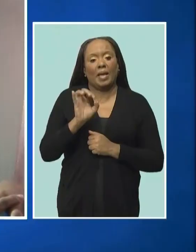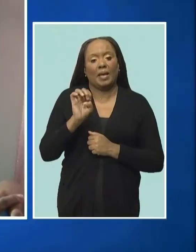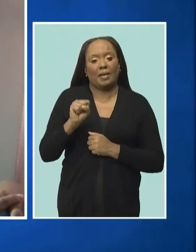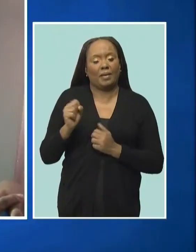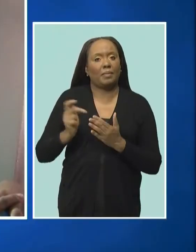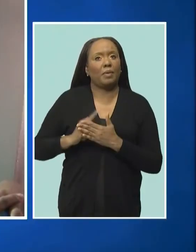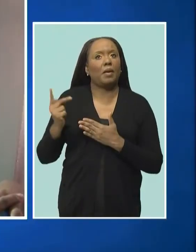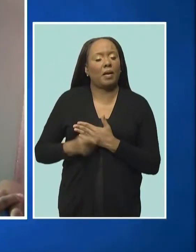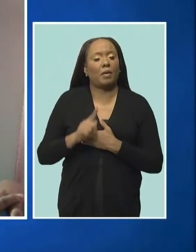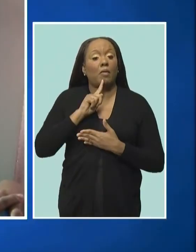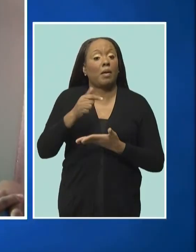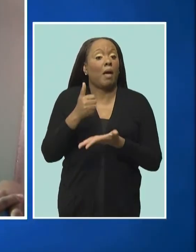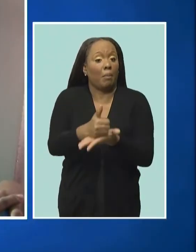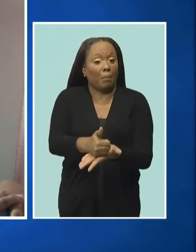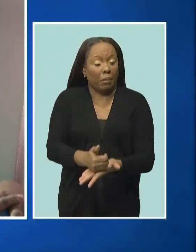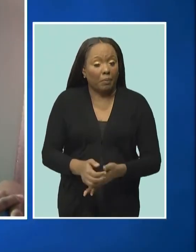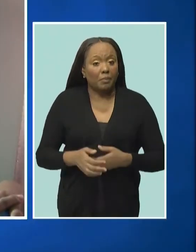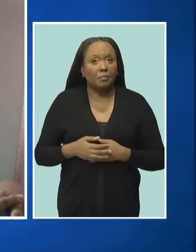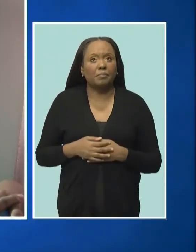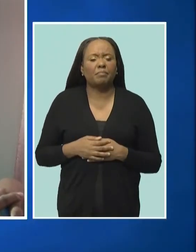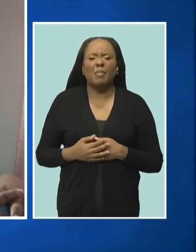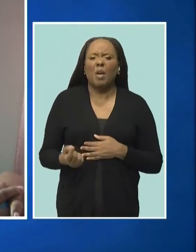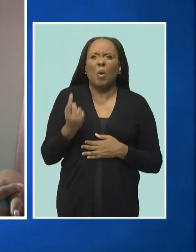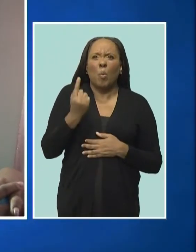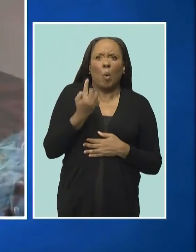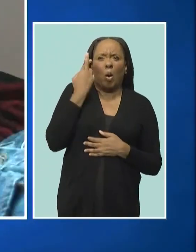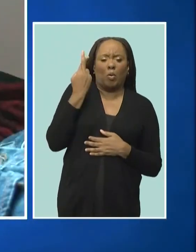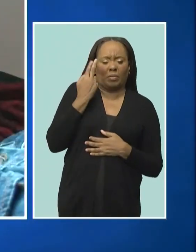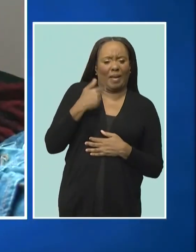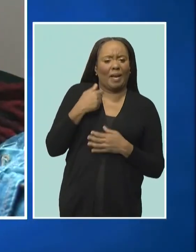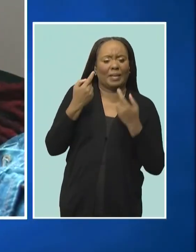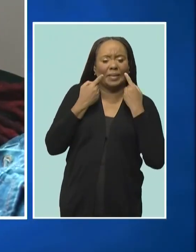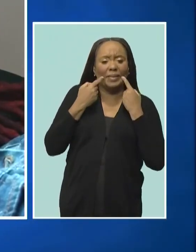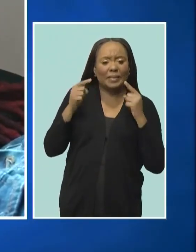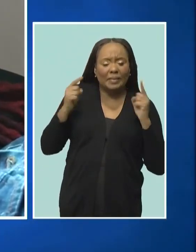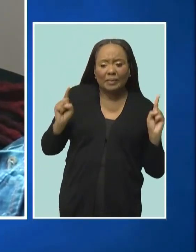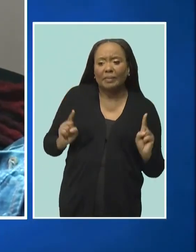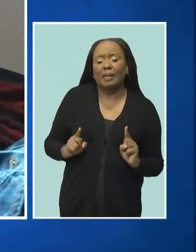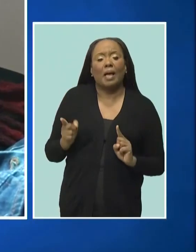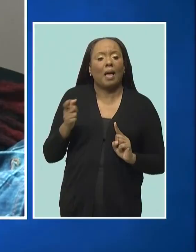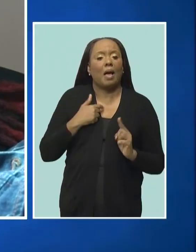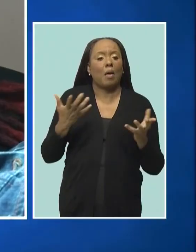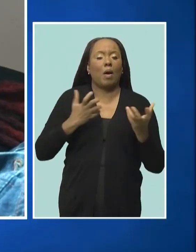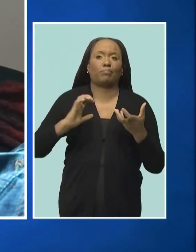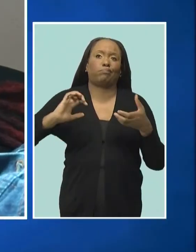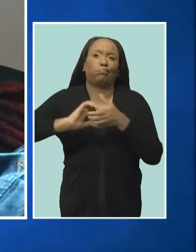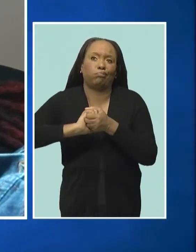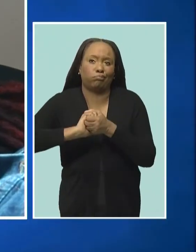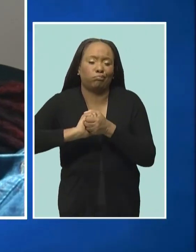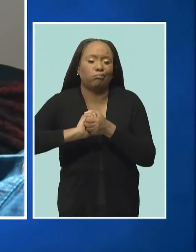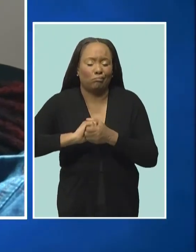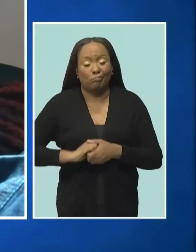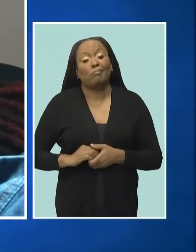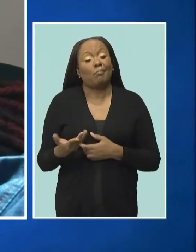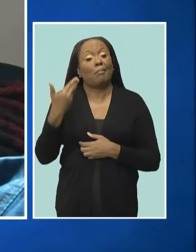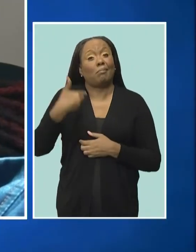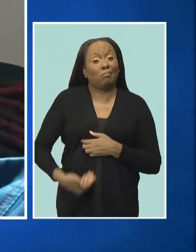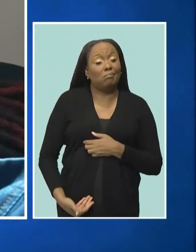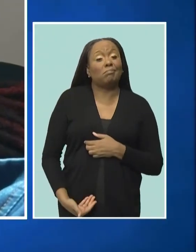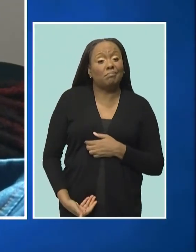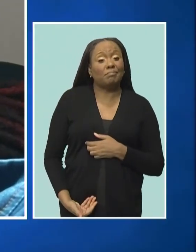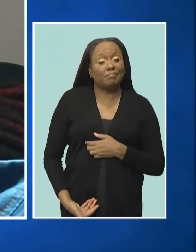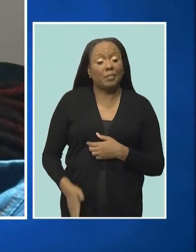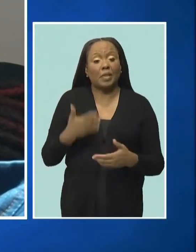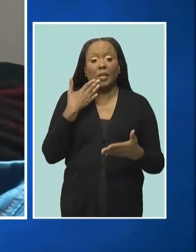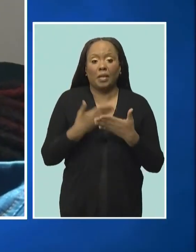to facilitate. One thing that would have made me successful was seeking out partnerships. And yes, I am